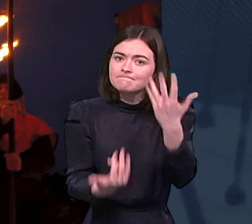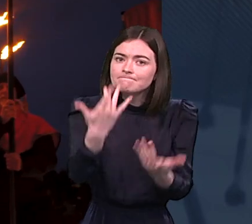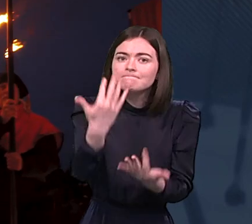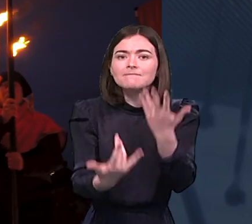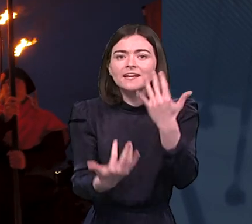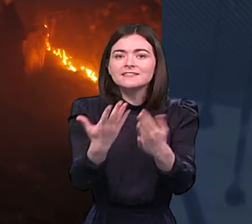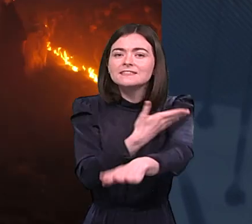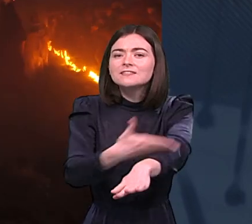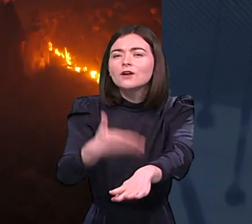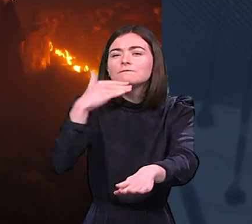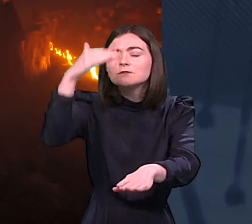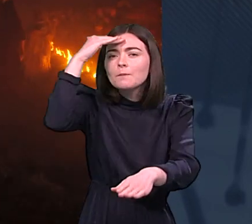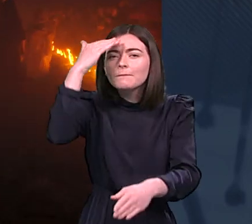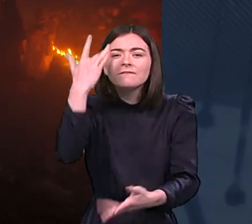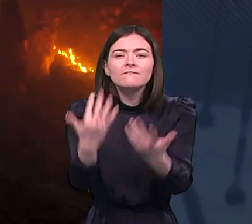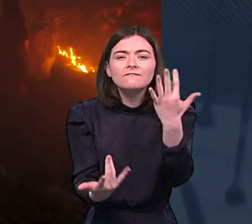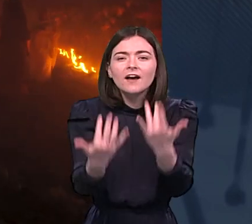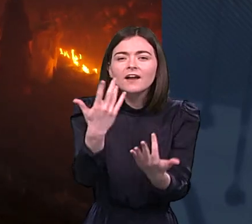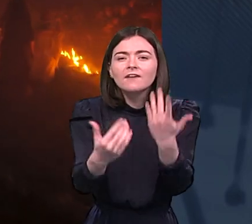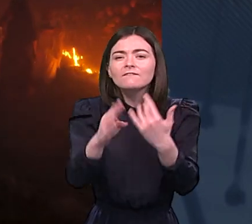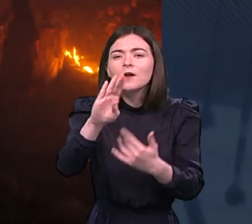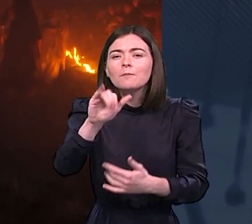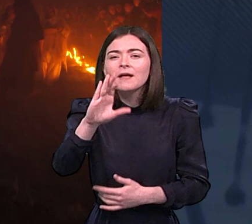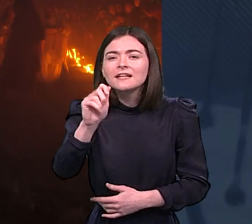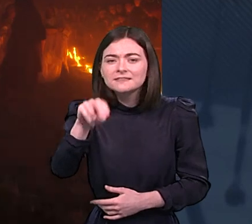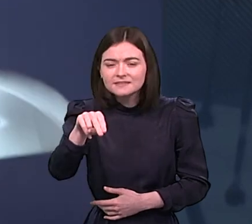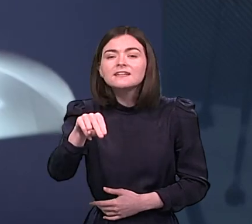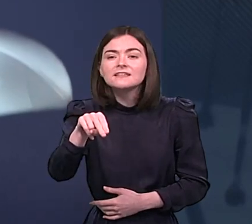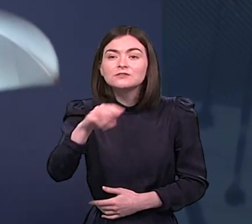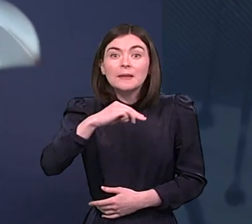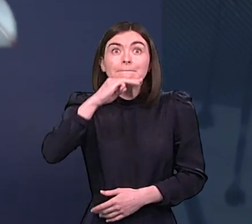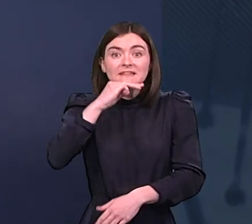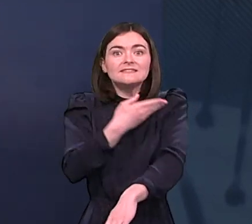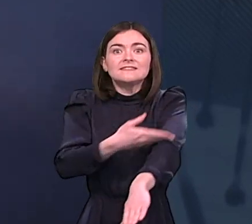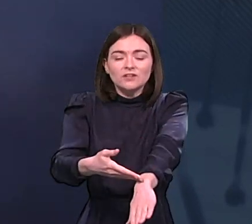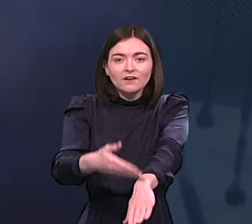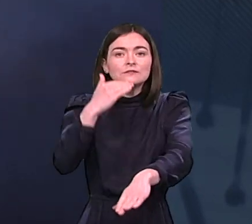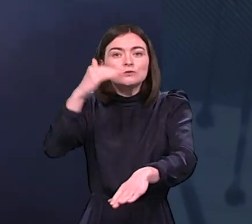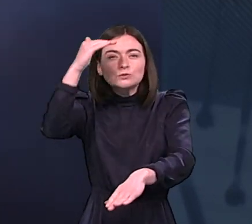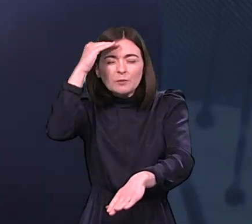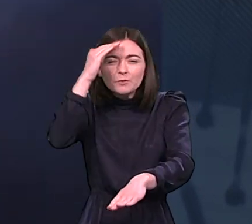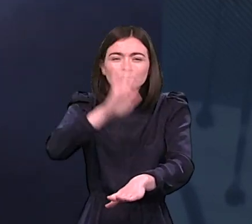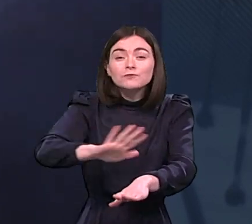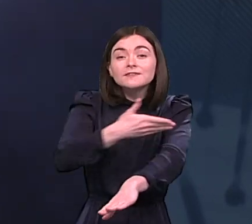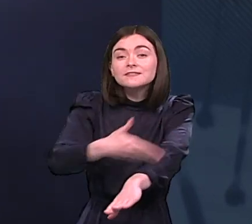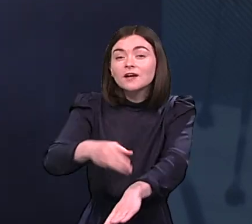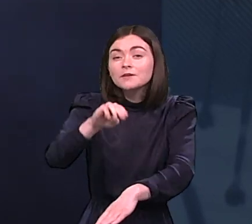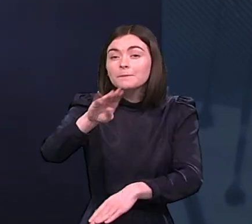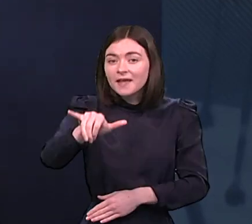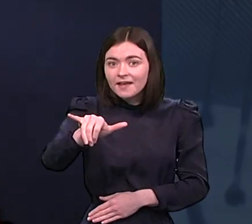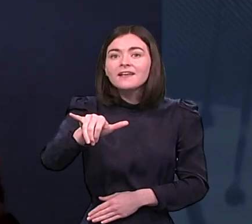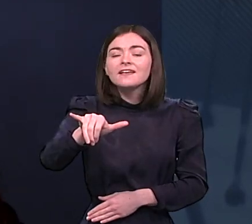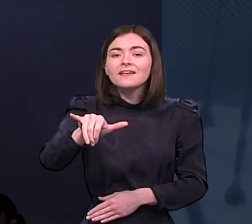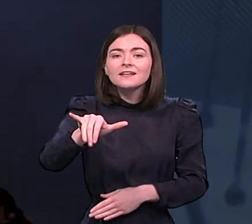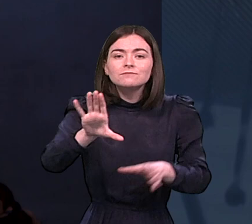Bealtaine fires. And the fire was to mark the beginning of the summertime, beginning of May. And tribes